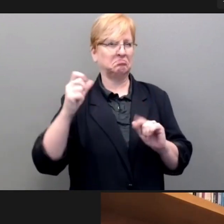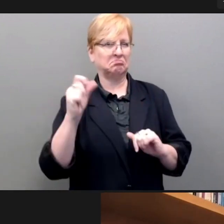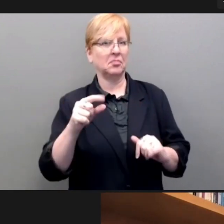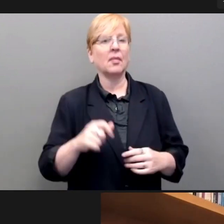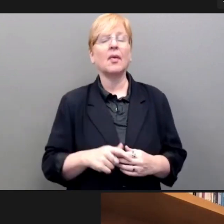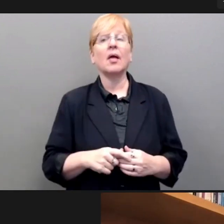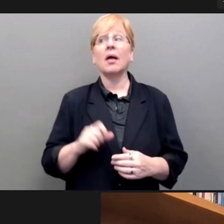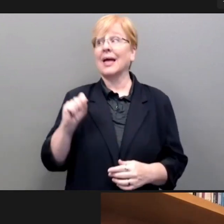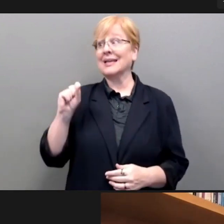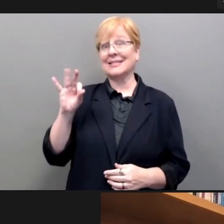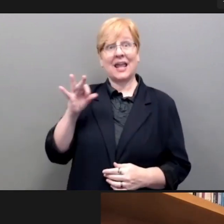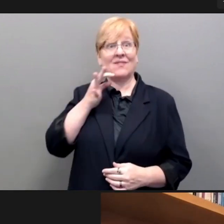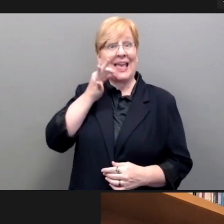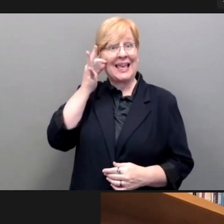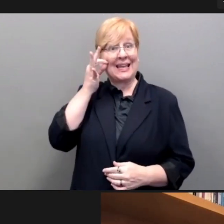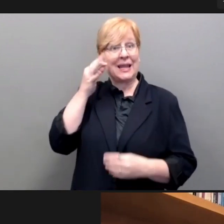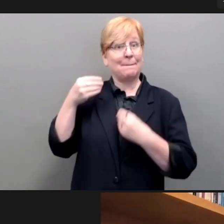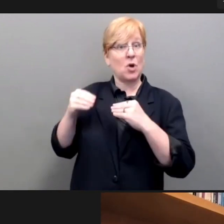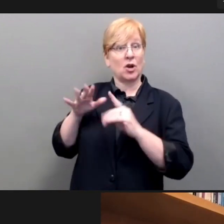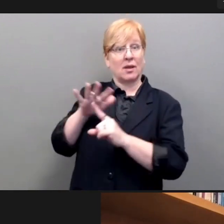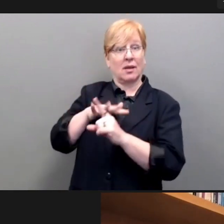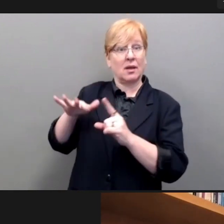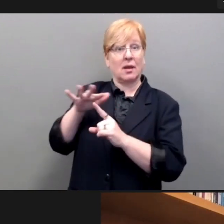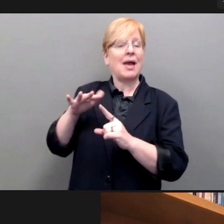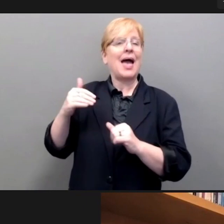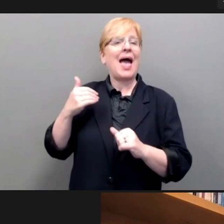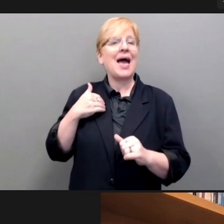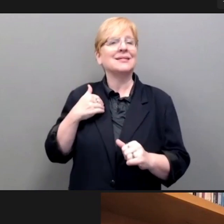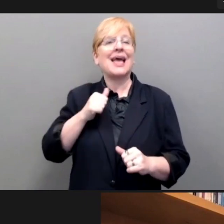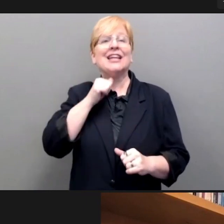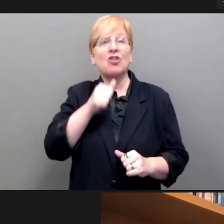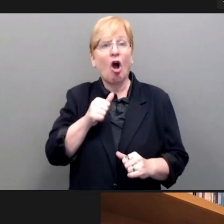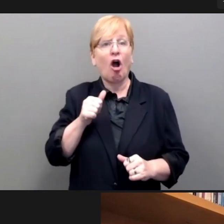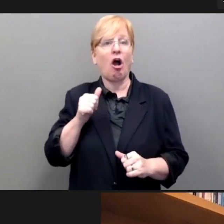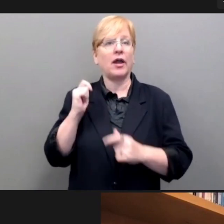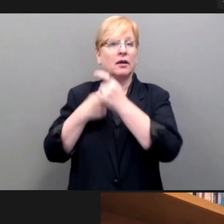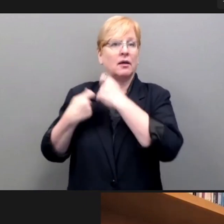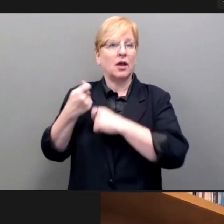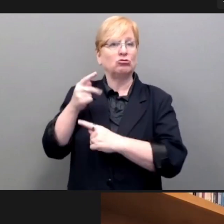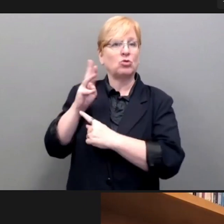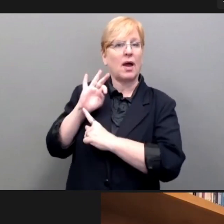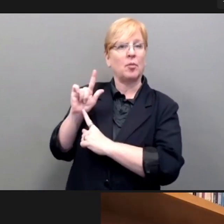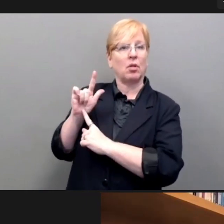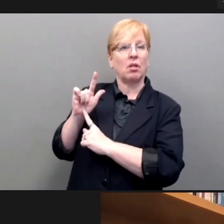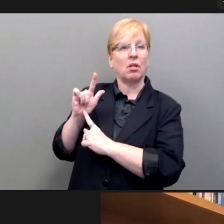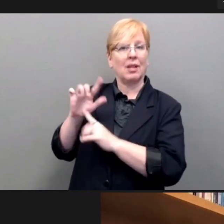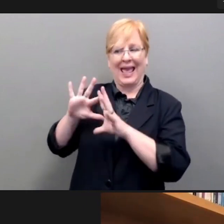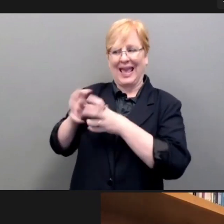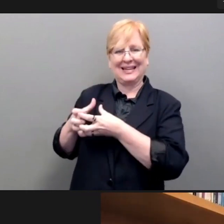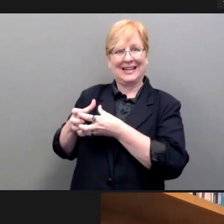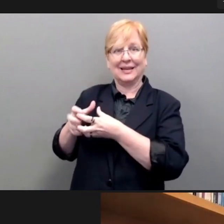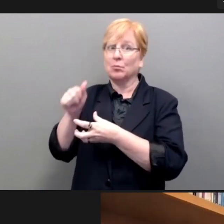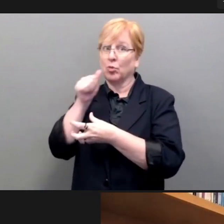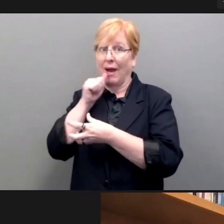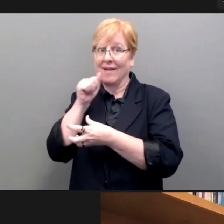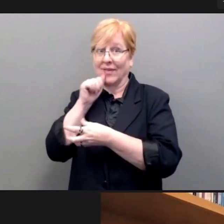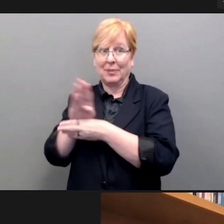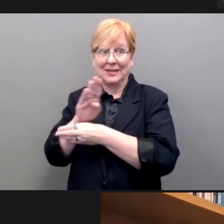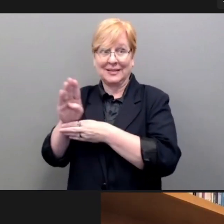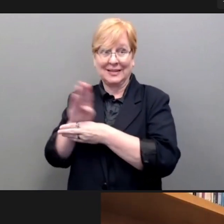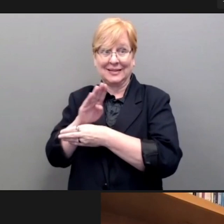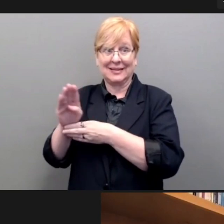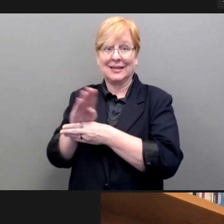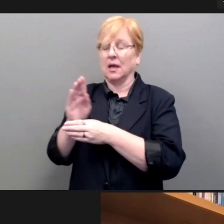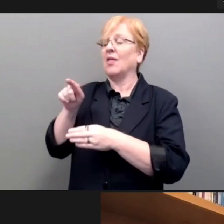Santa Fe Indian Market, and it's operated by a non-tribal entity, and so it's a private enterprise, but it's still bringing in thousands of